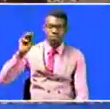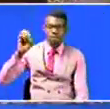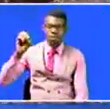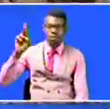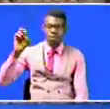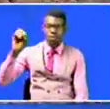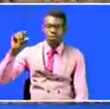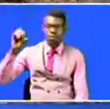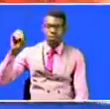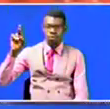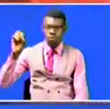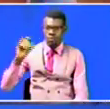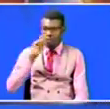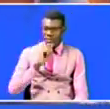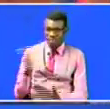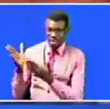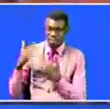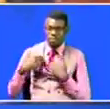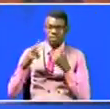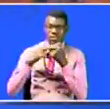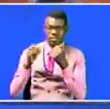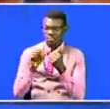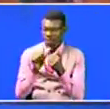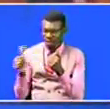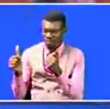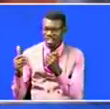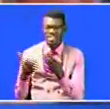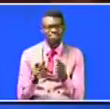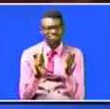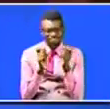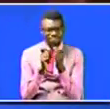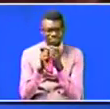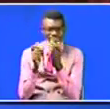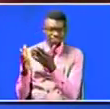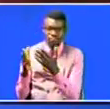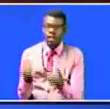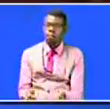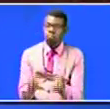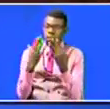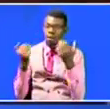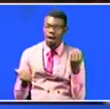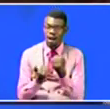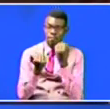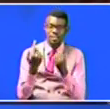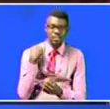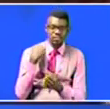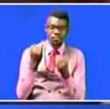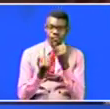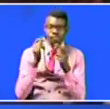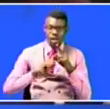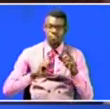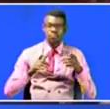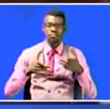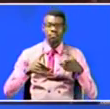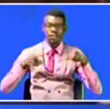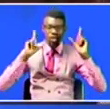the funerals. Another 70 people were injured in the explosion, which happened on Saturday after the tanker overturned and people